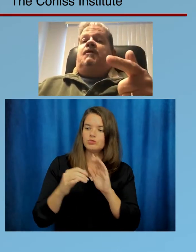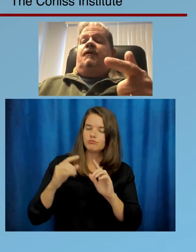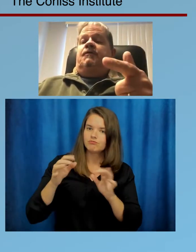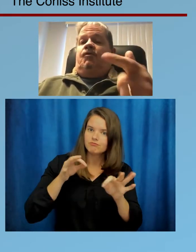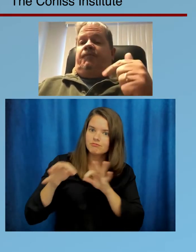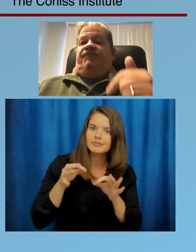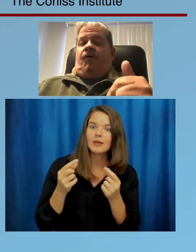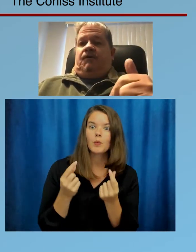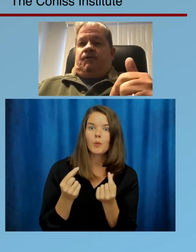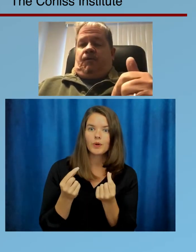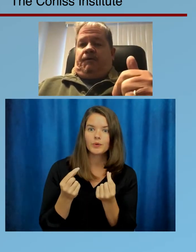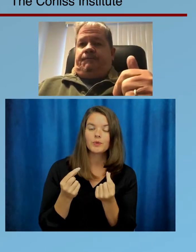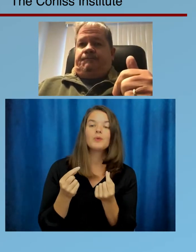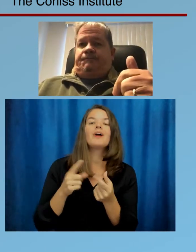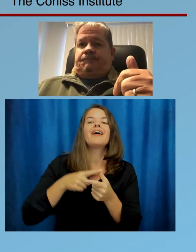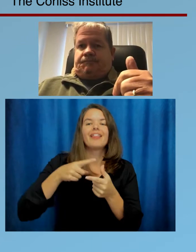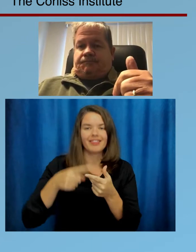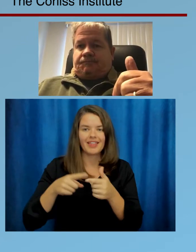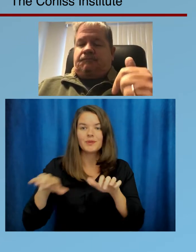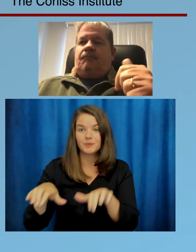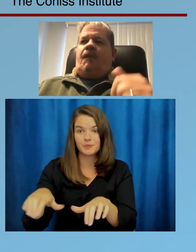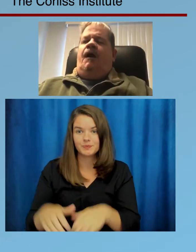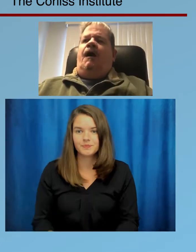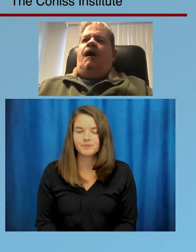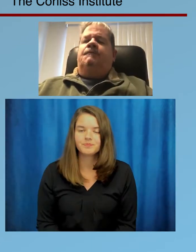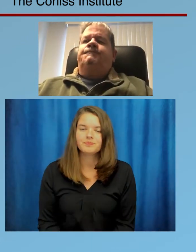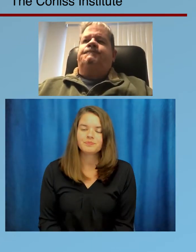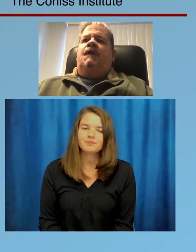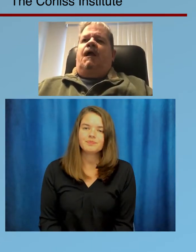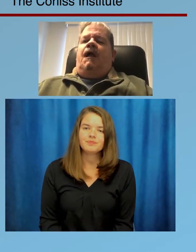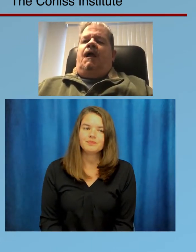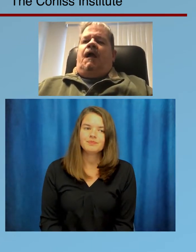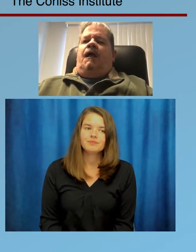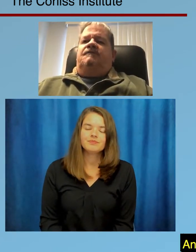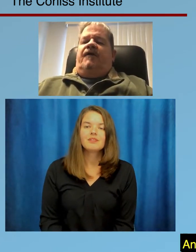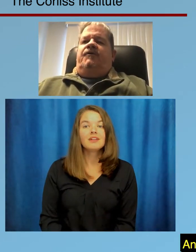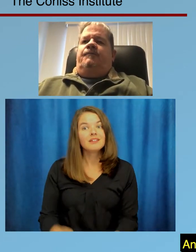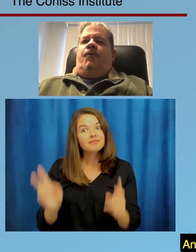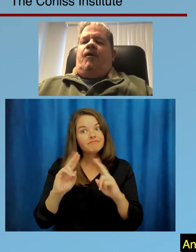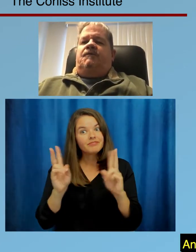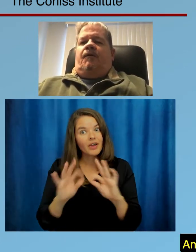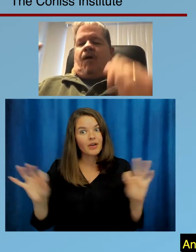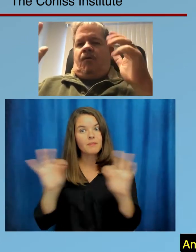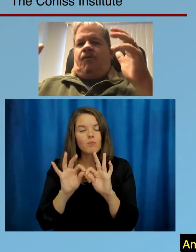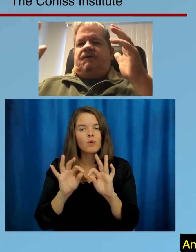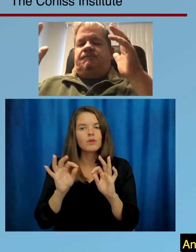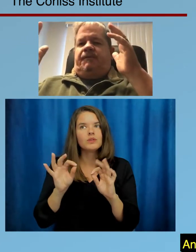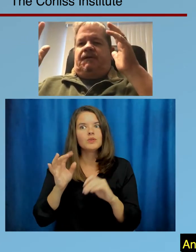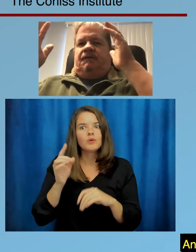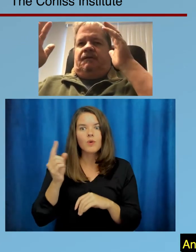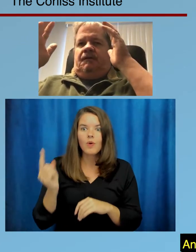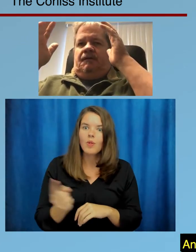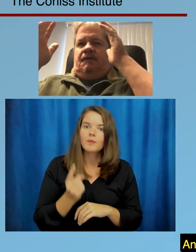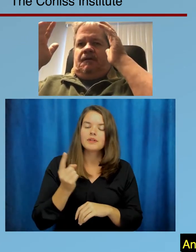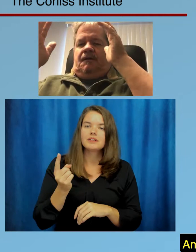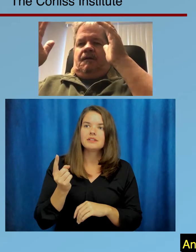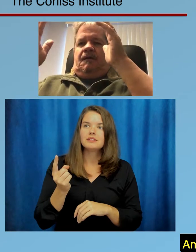what you're going to do before you do it. And it's very important to always